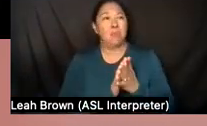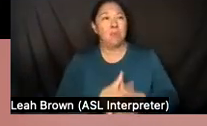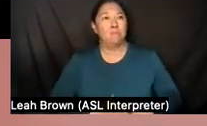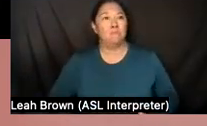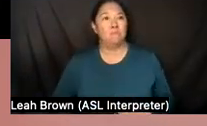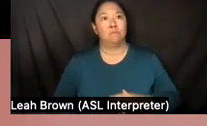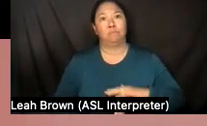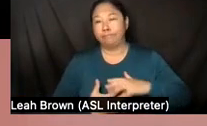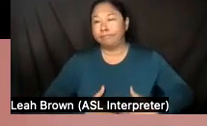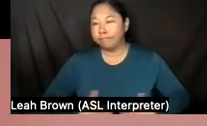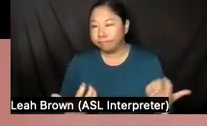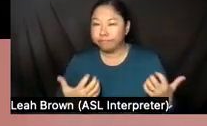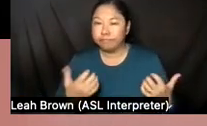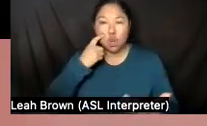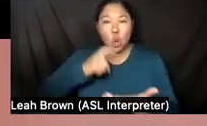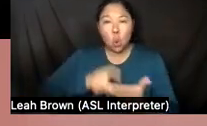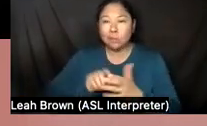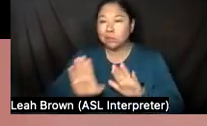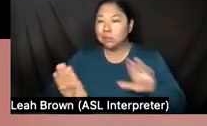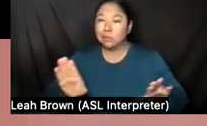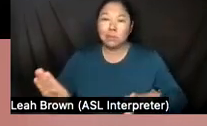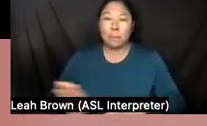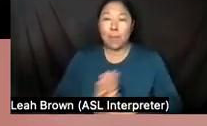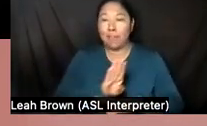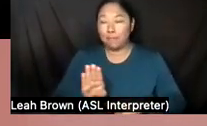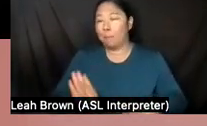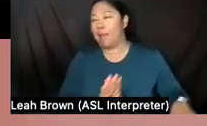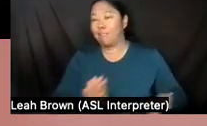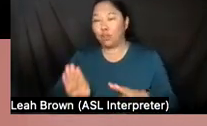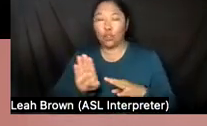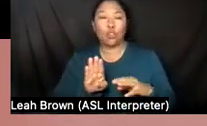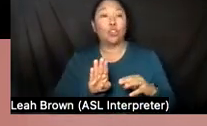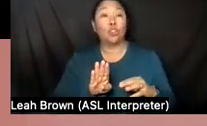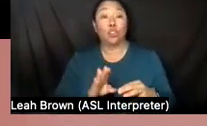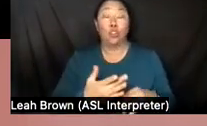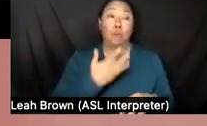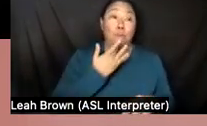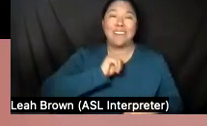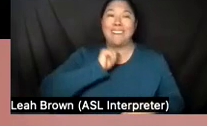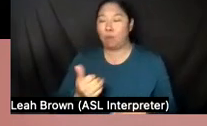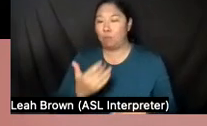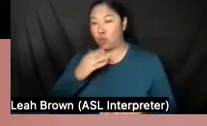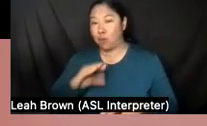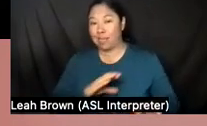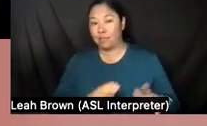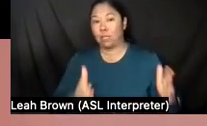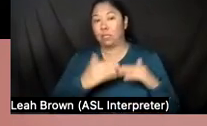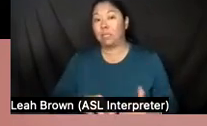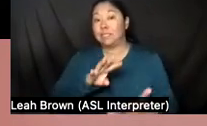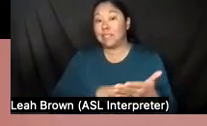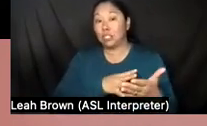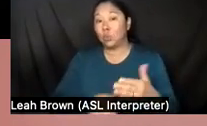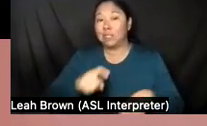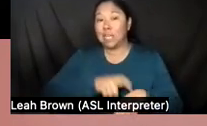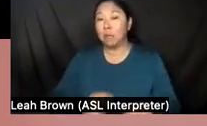make sure that we're filling their cup up with preferred activities and non-preferred activities. Scheduling in downtime